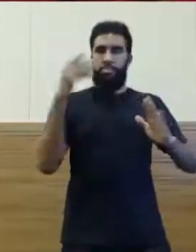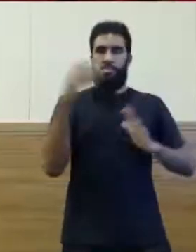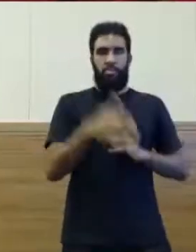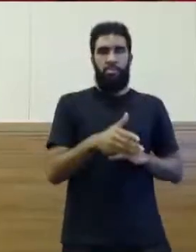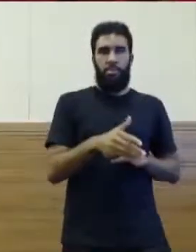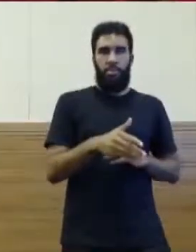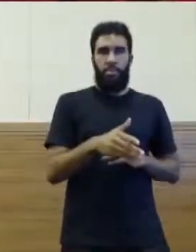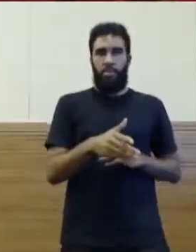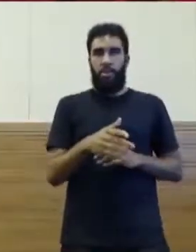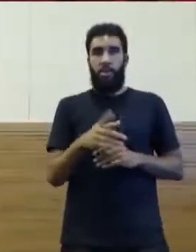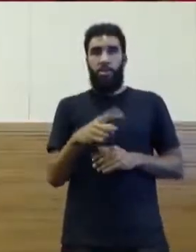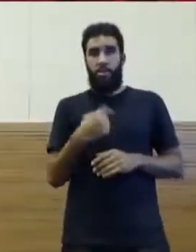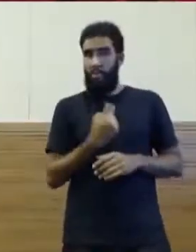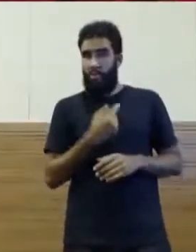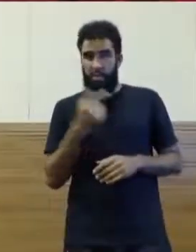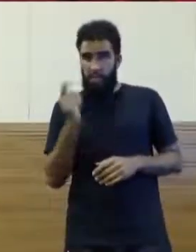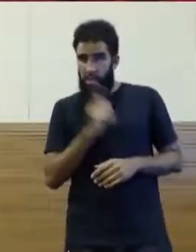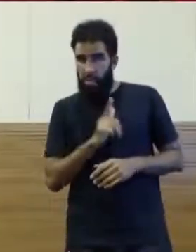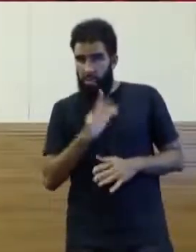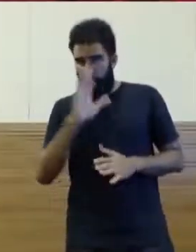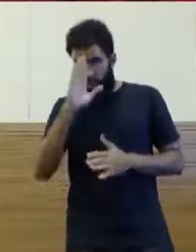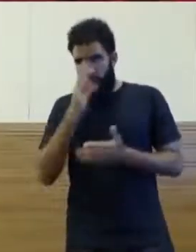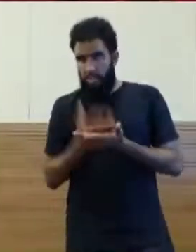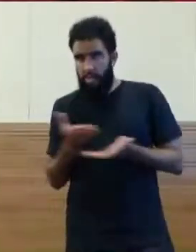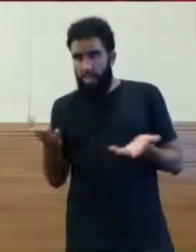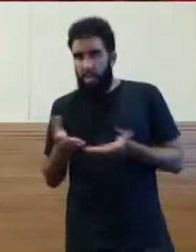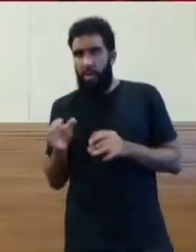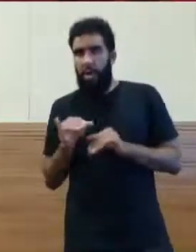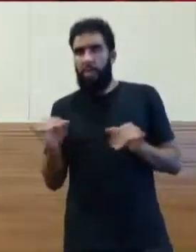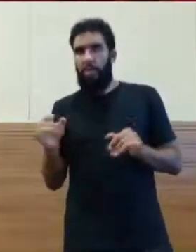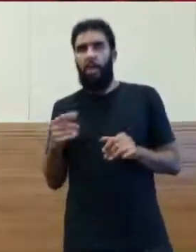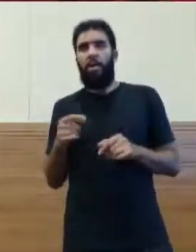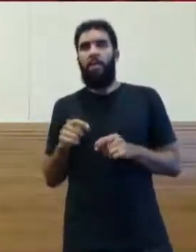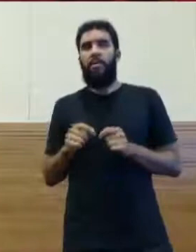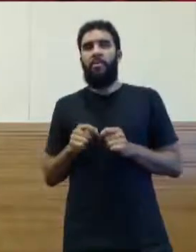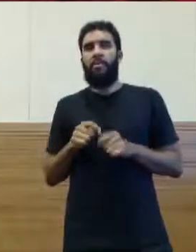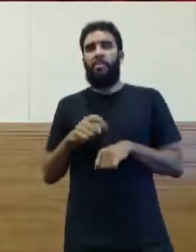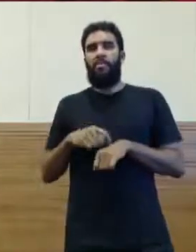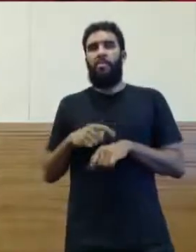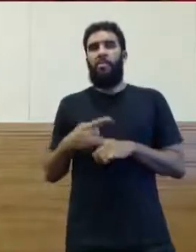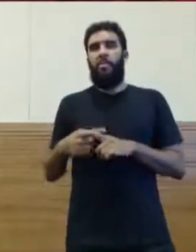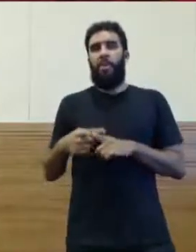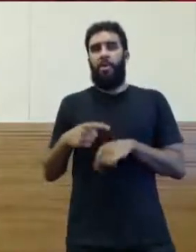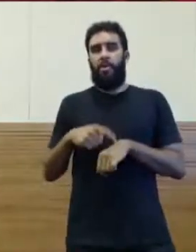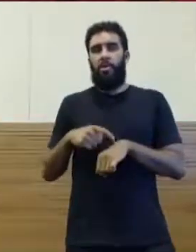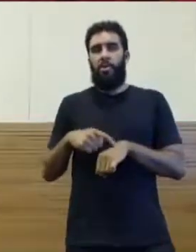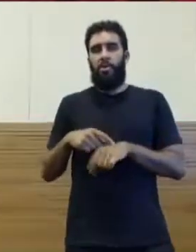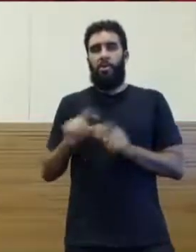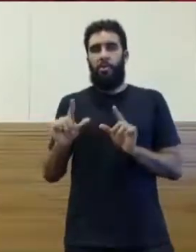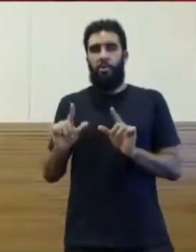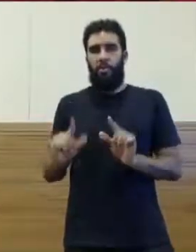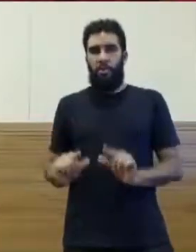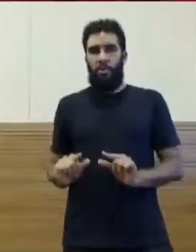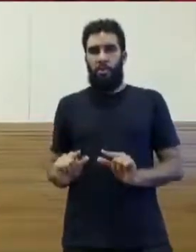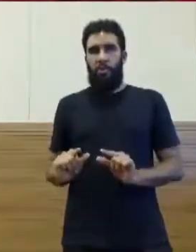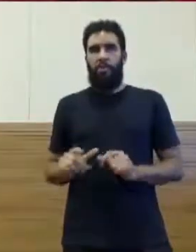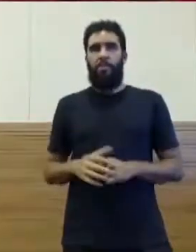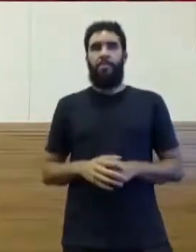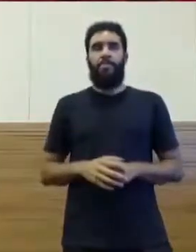and to the consumers. If we are not able to do that, I would like to mention that I didn't say it due to the time.